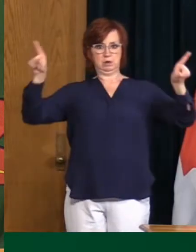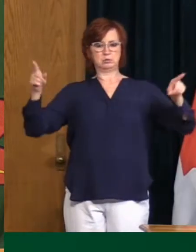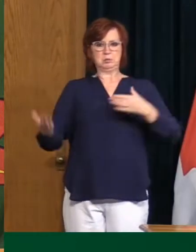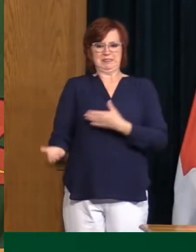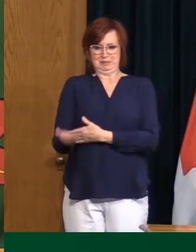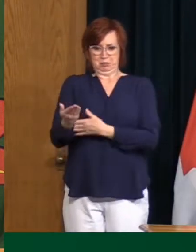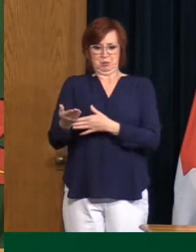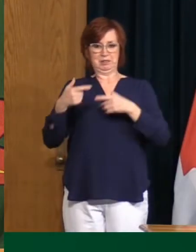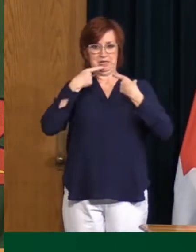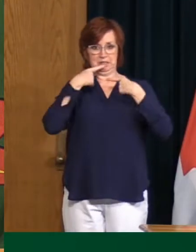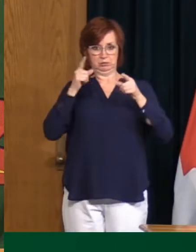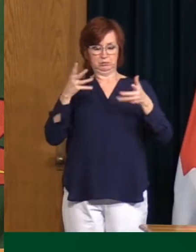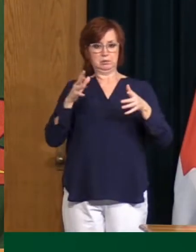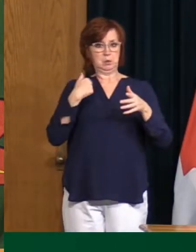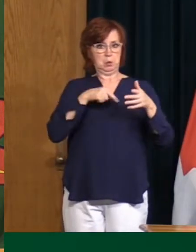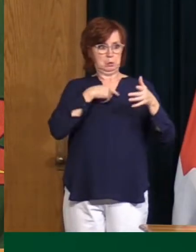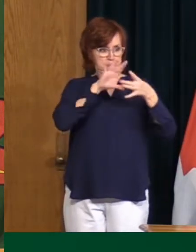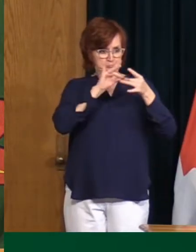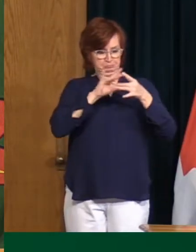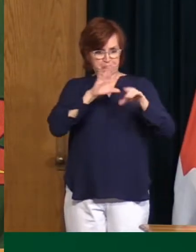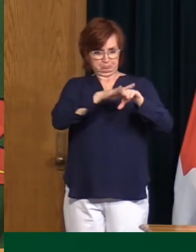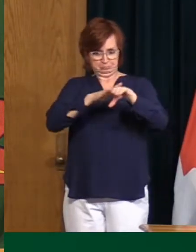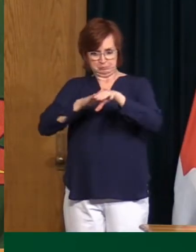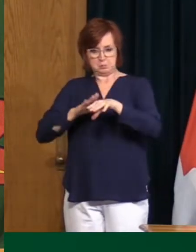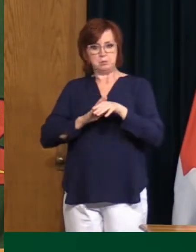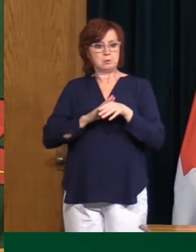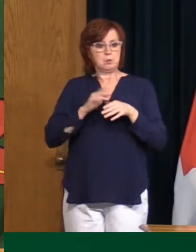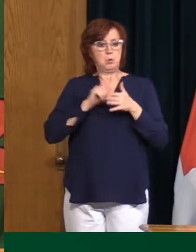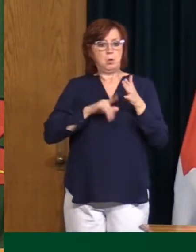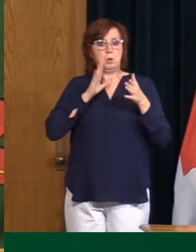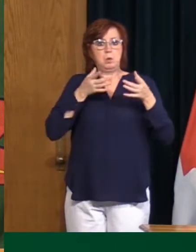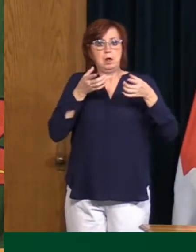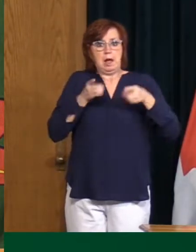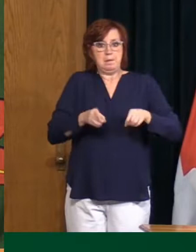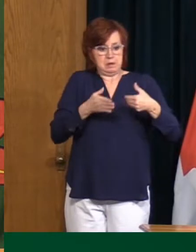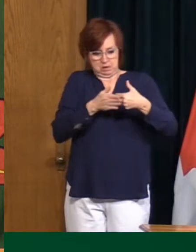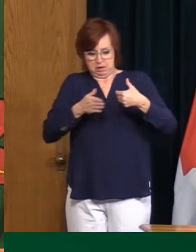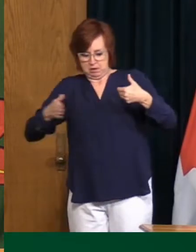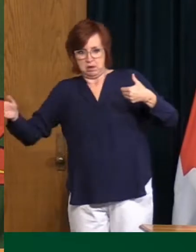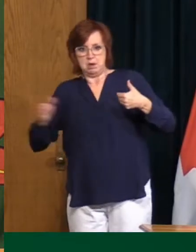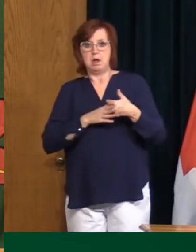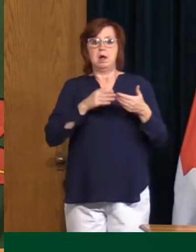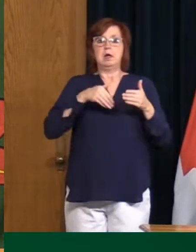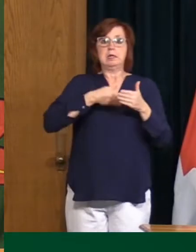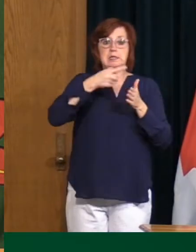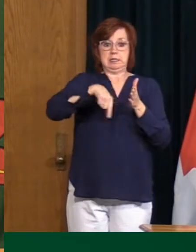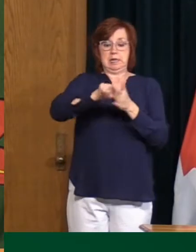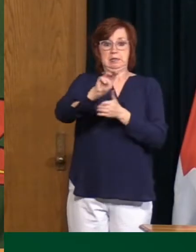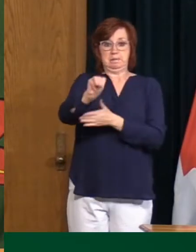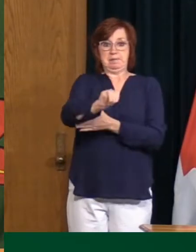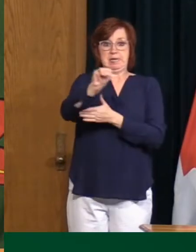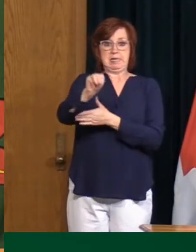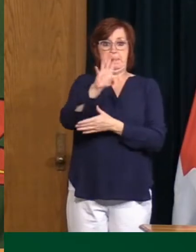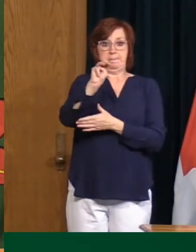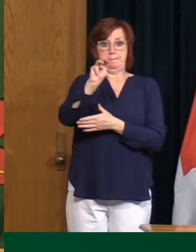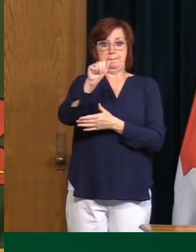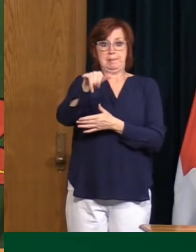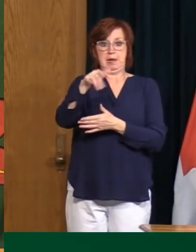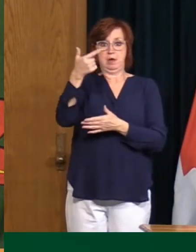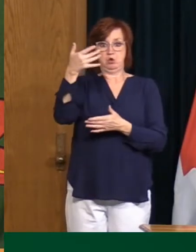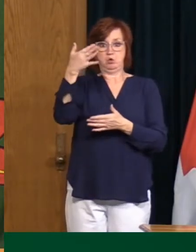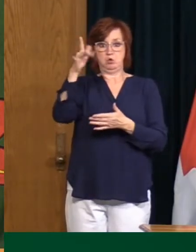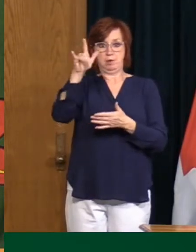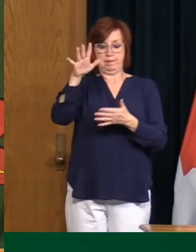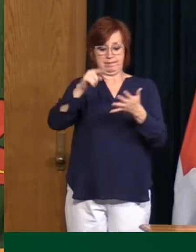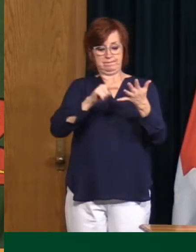more details on the changes the public can expect in the next coming days and weeks. Starting on May 25th, Saskatchewan residents can call